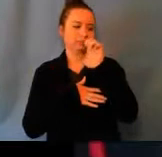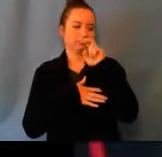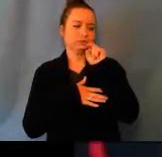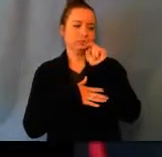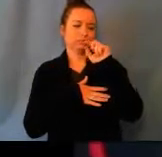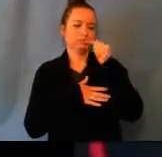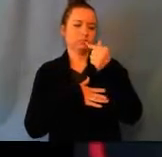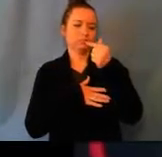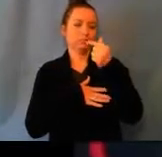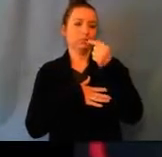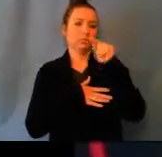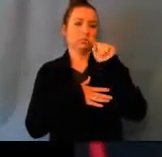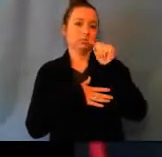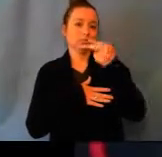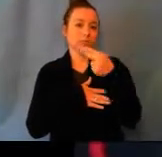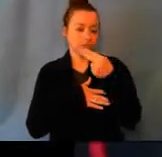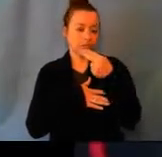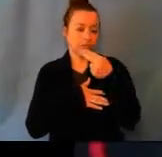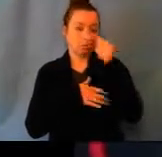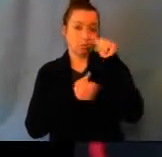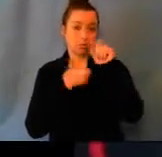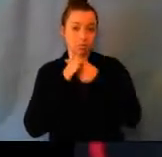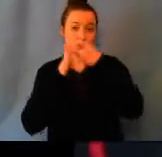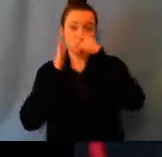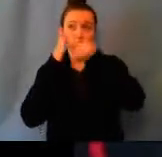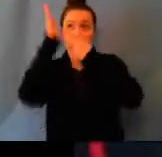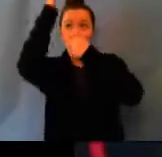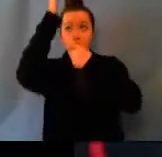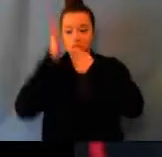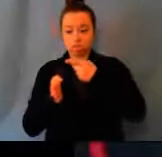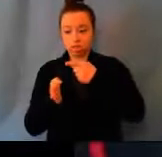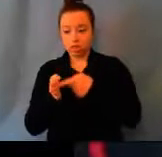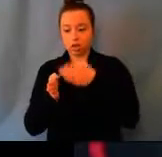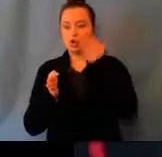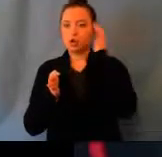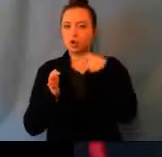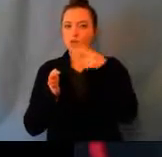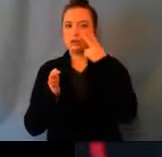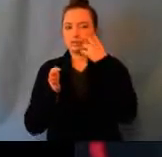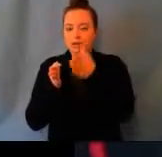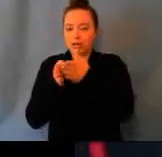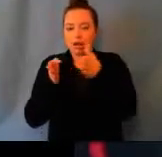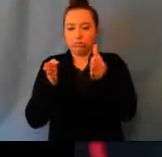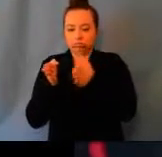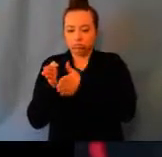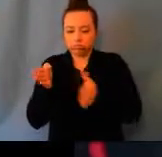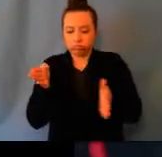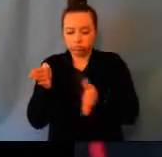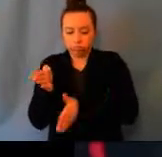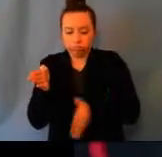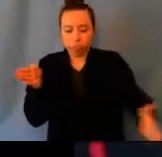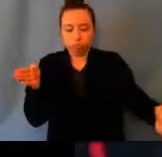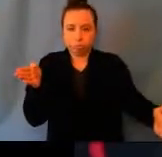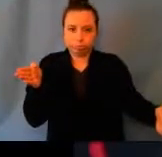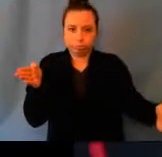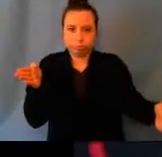where one side is all the same. Then we can see if they're short or long.